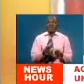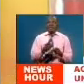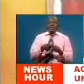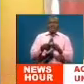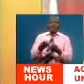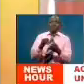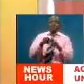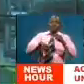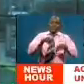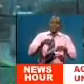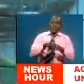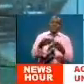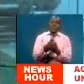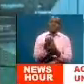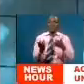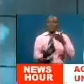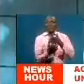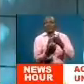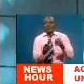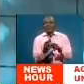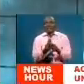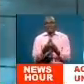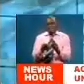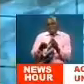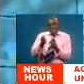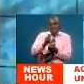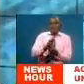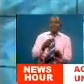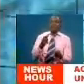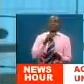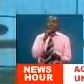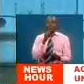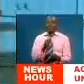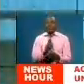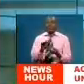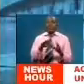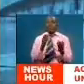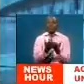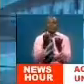undertake investment in new technology and modernize two of its factories.